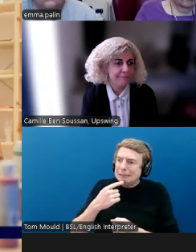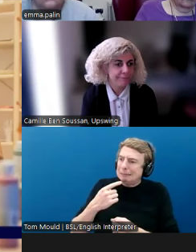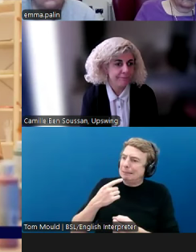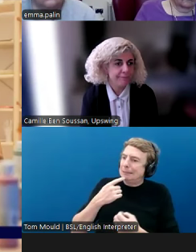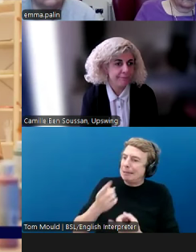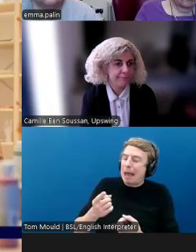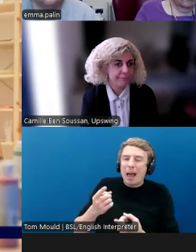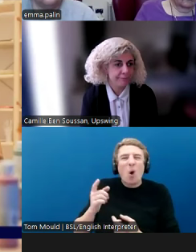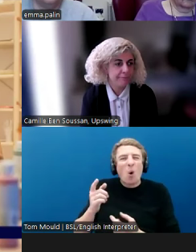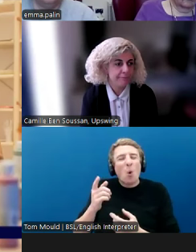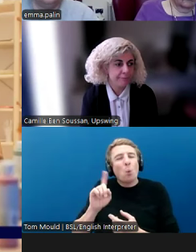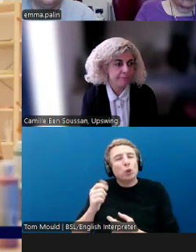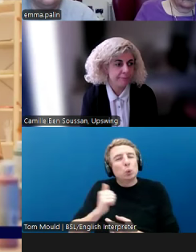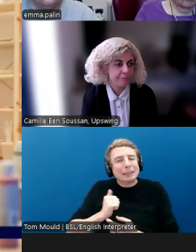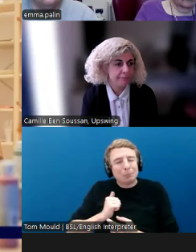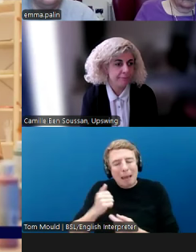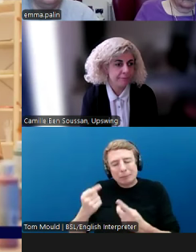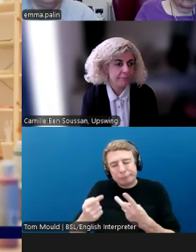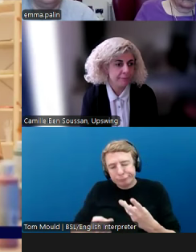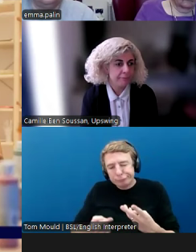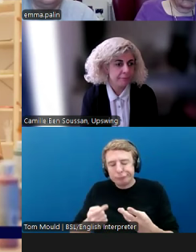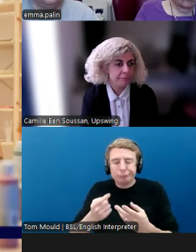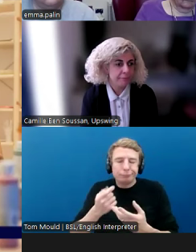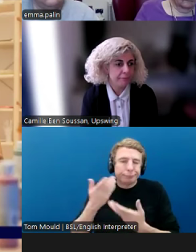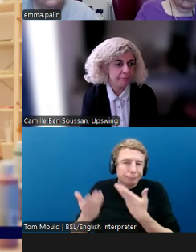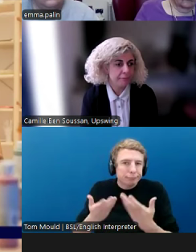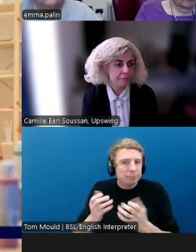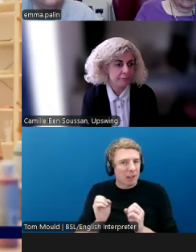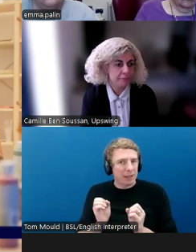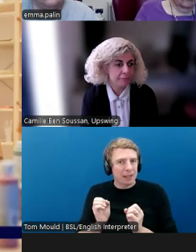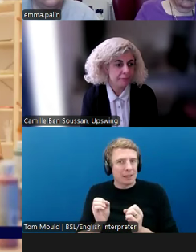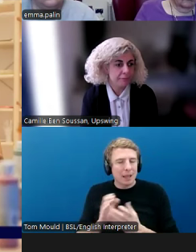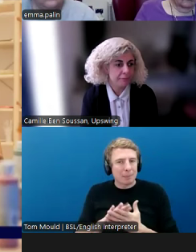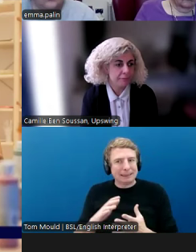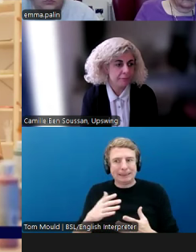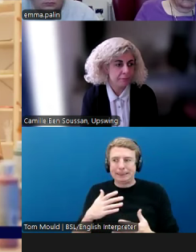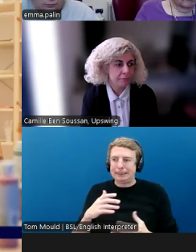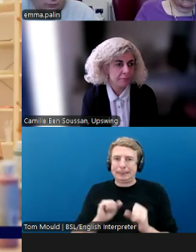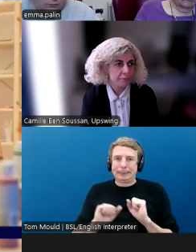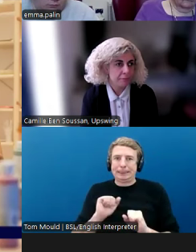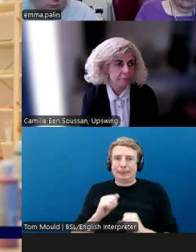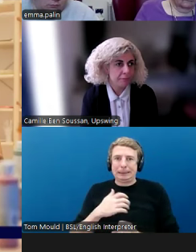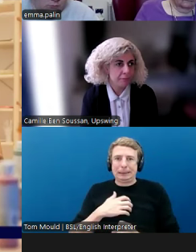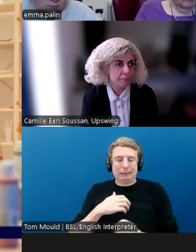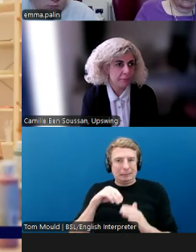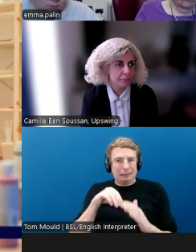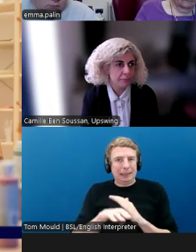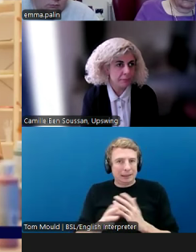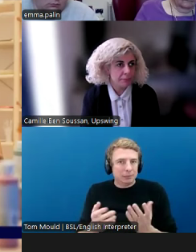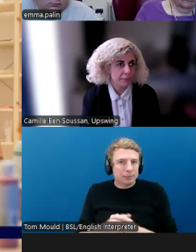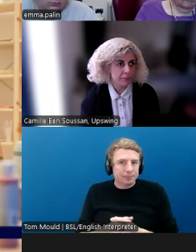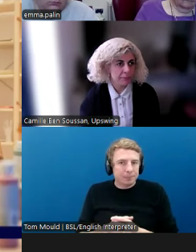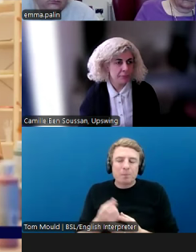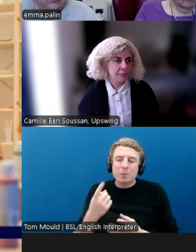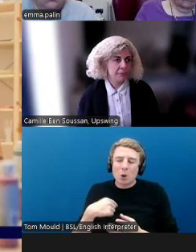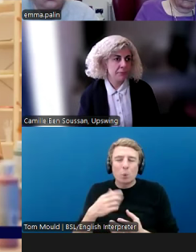So training seems to be a huge barrier that we're aware of when it comes to supporting artists, but similarly for the